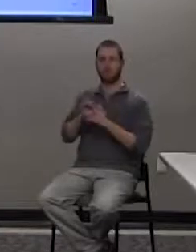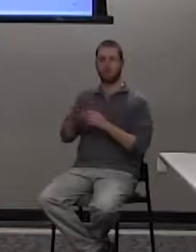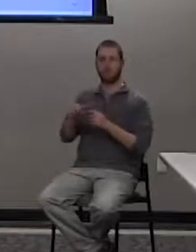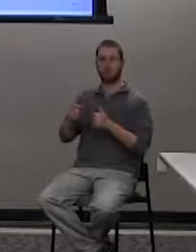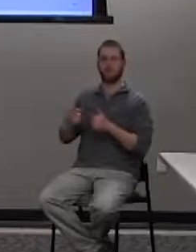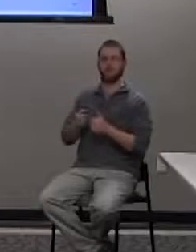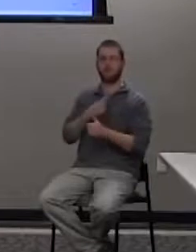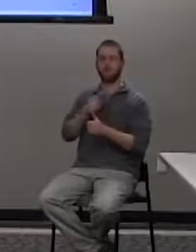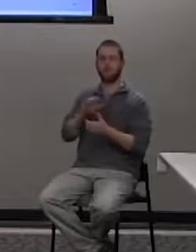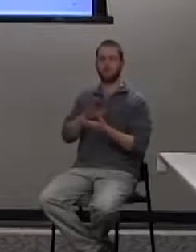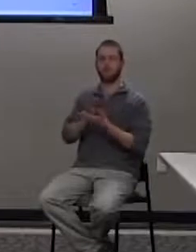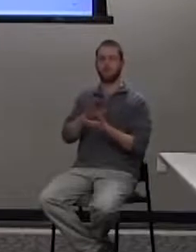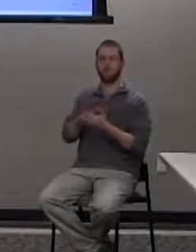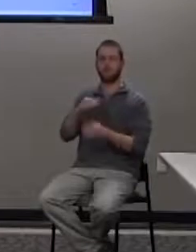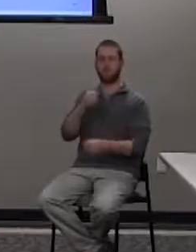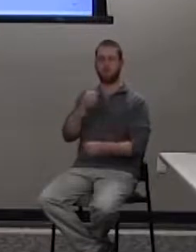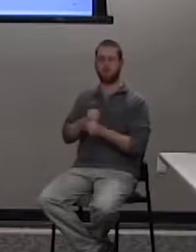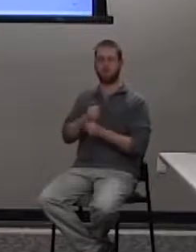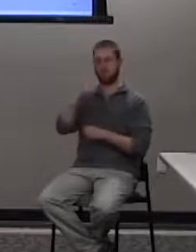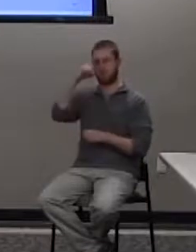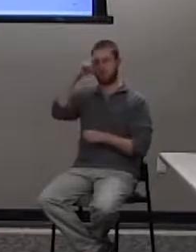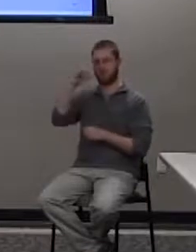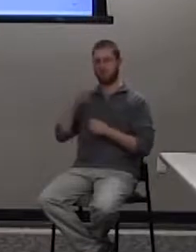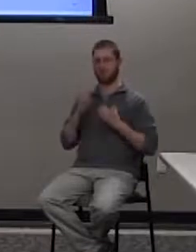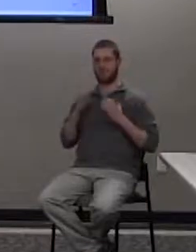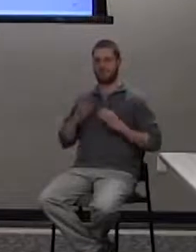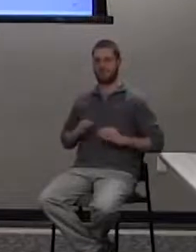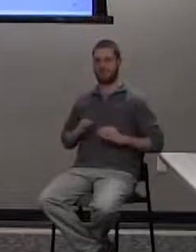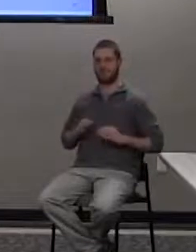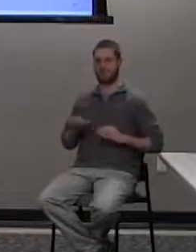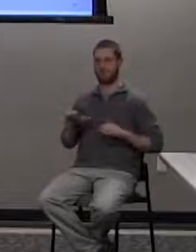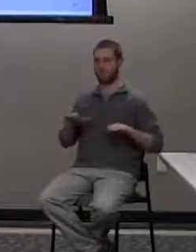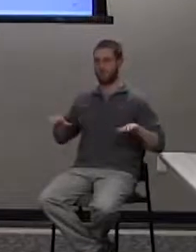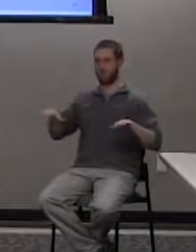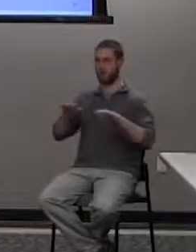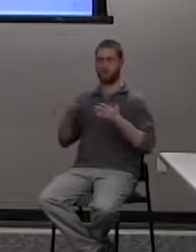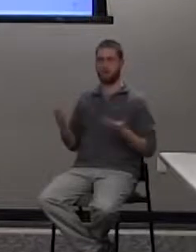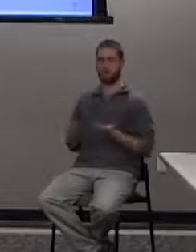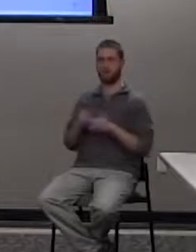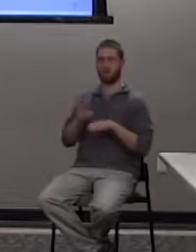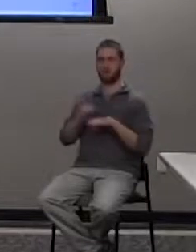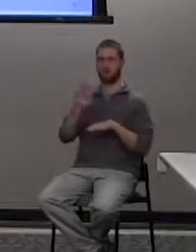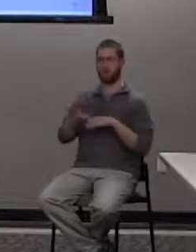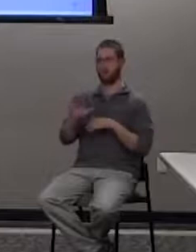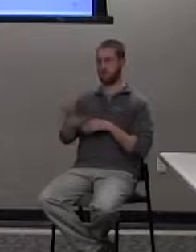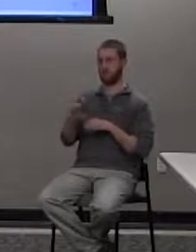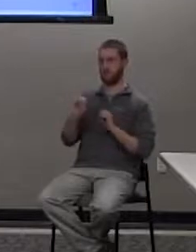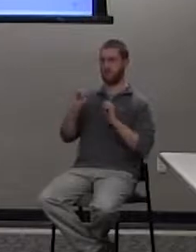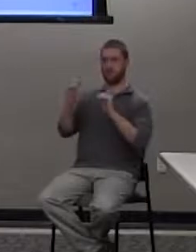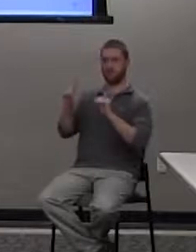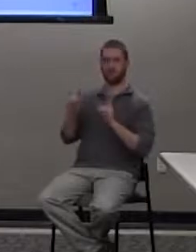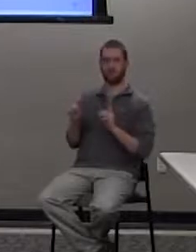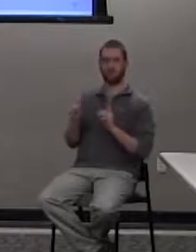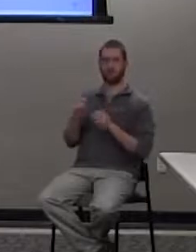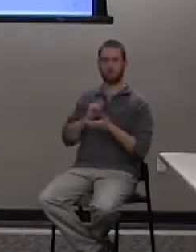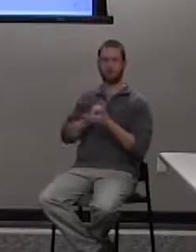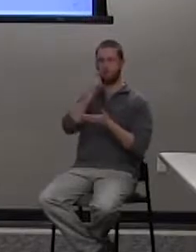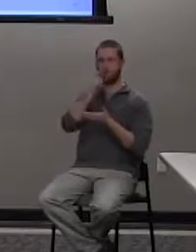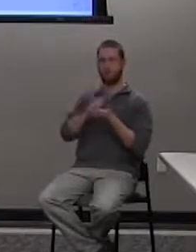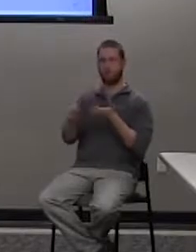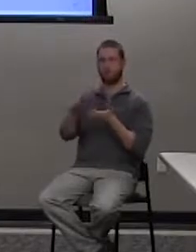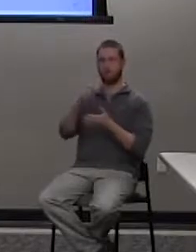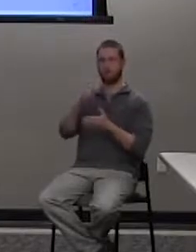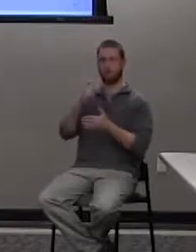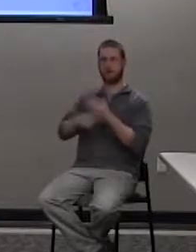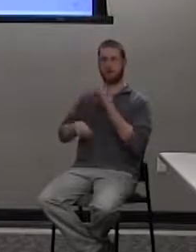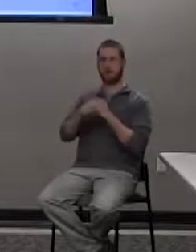first school year, because the citizens around me make the investment in their education when they write their property tax bill.